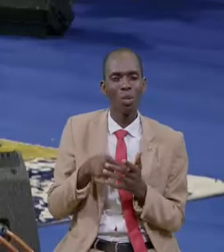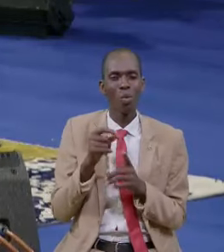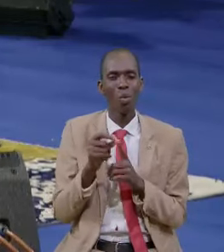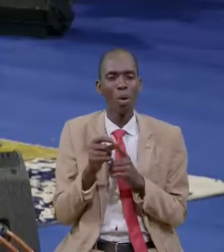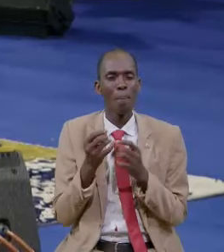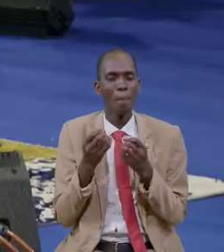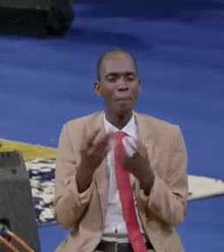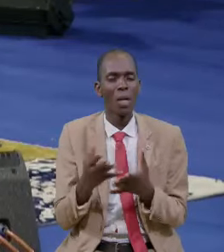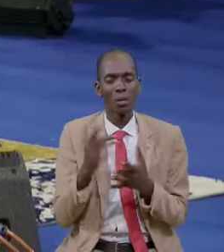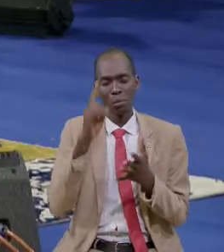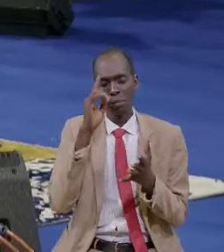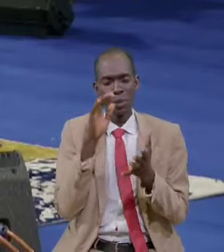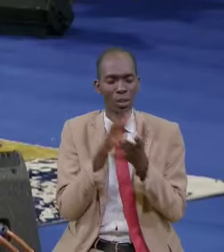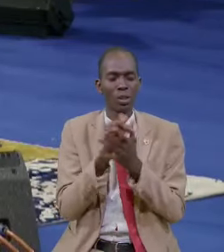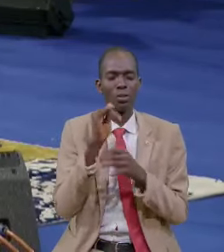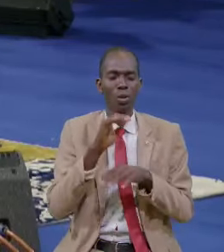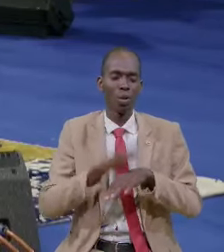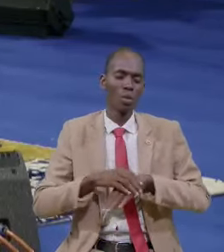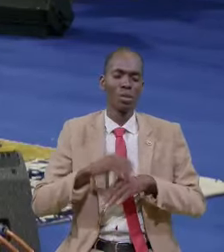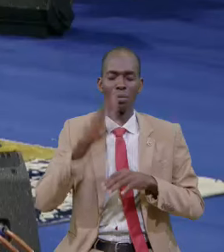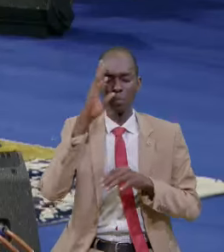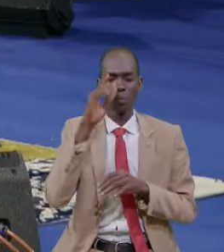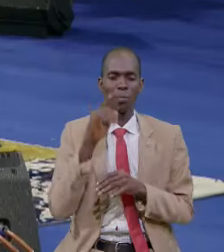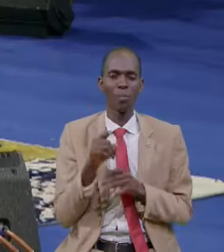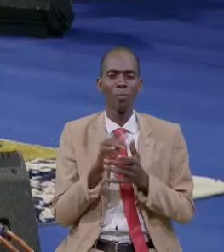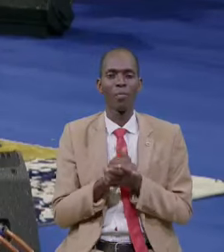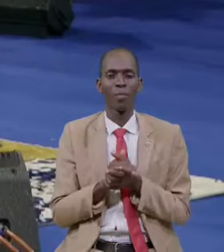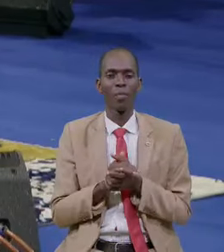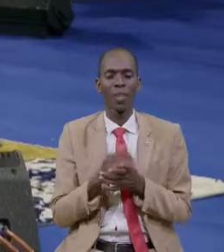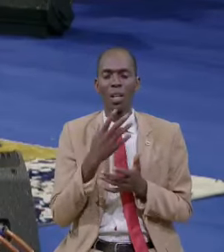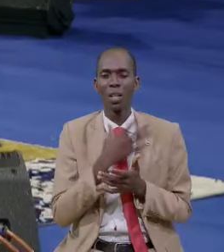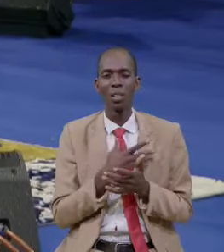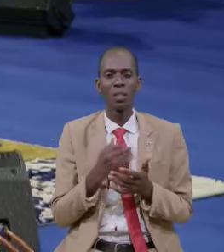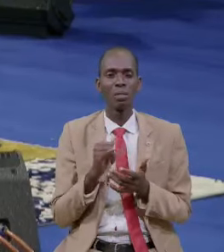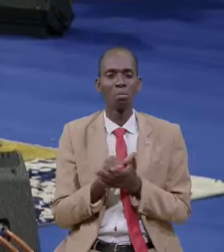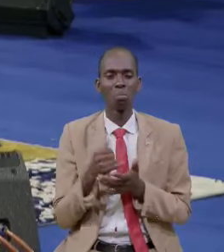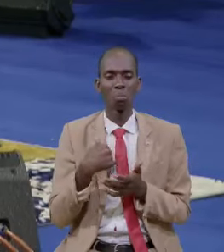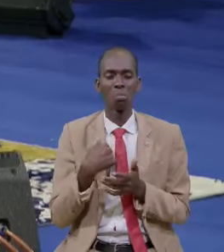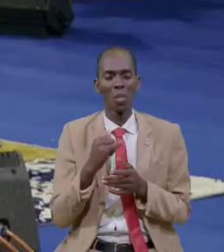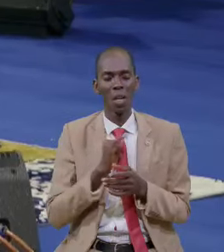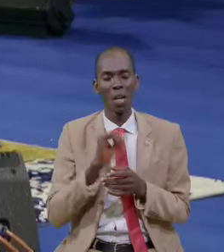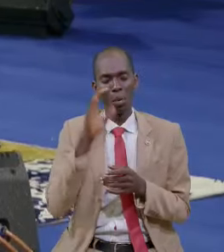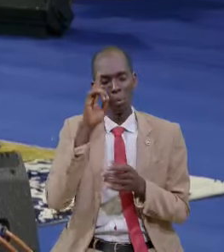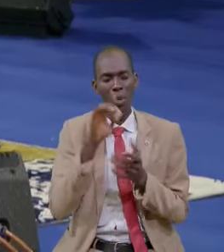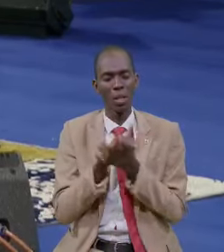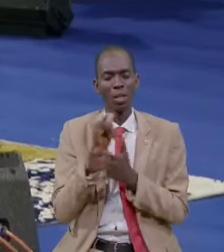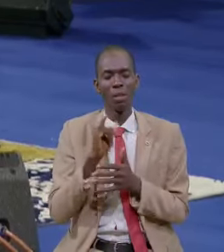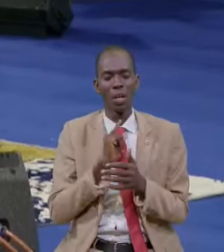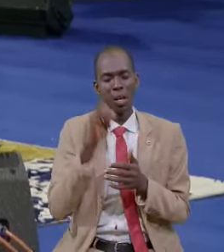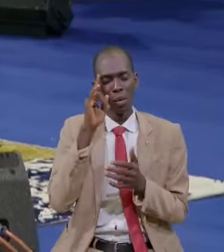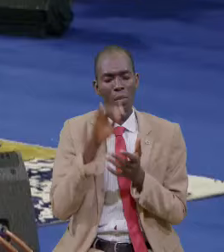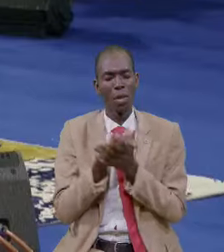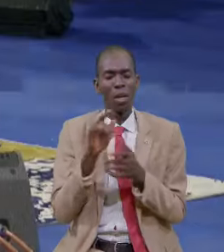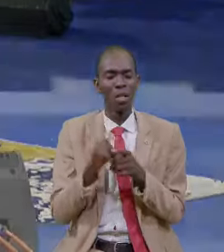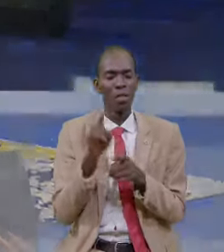believed on him. As you are hearing the word of God, and say, I believe, I believe. As you are hearing the word of God,